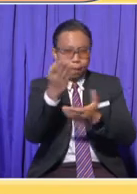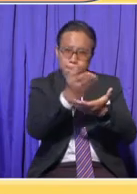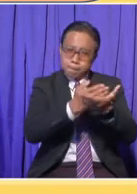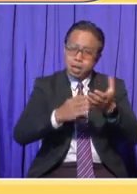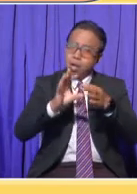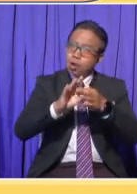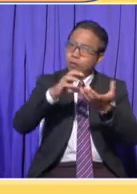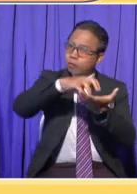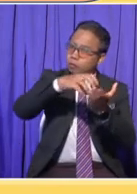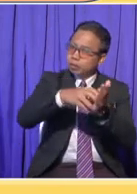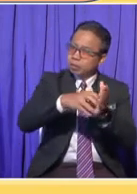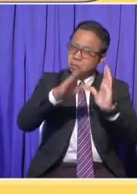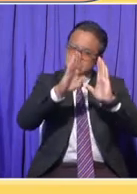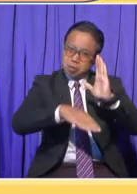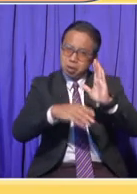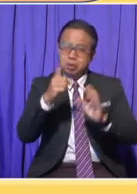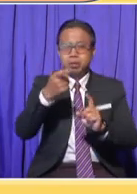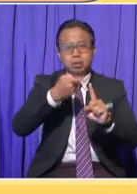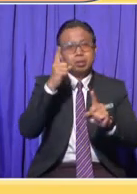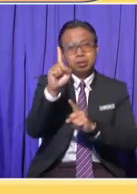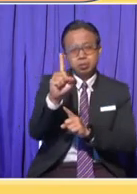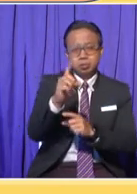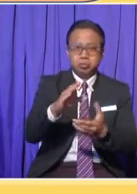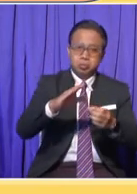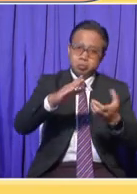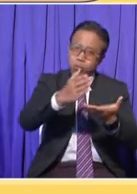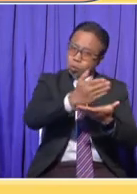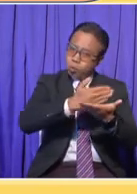is less than one whole.